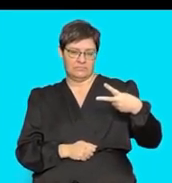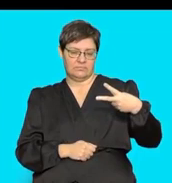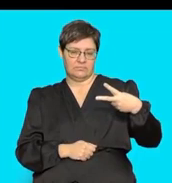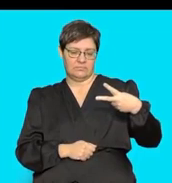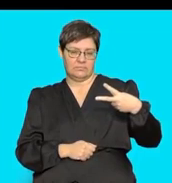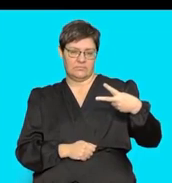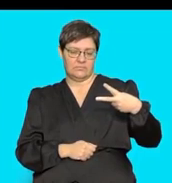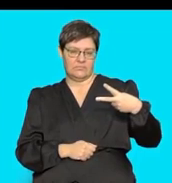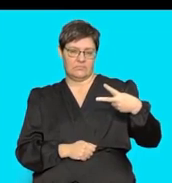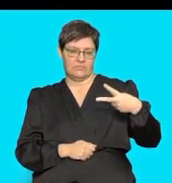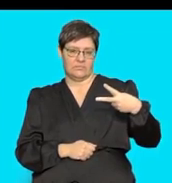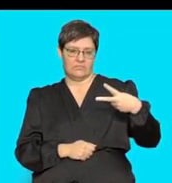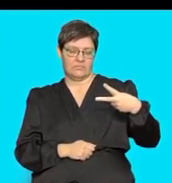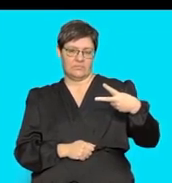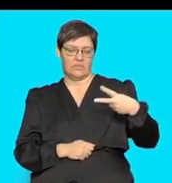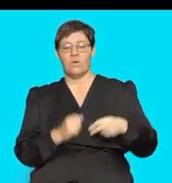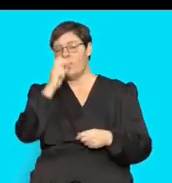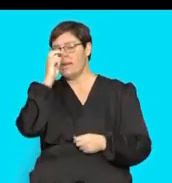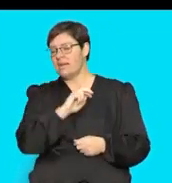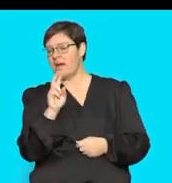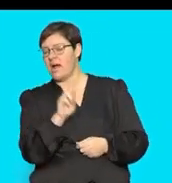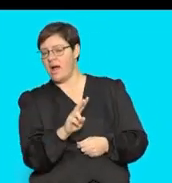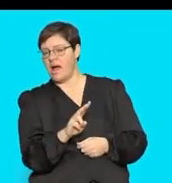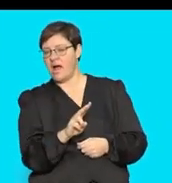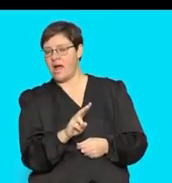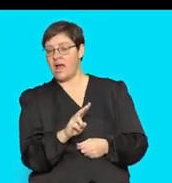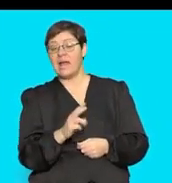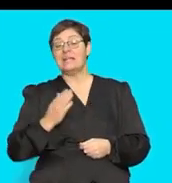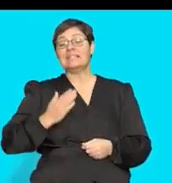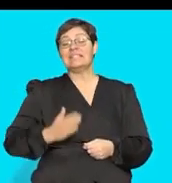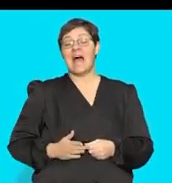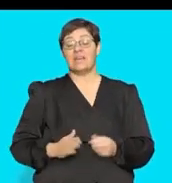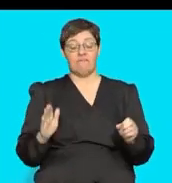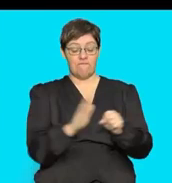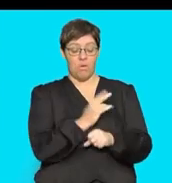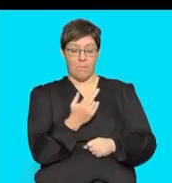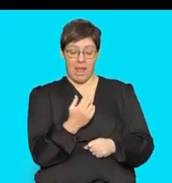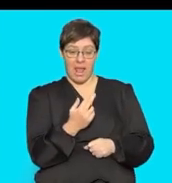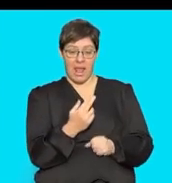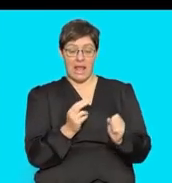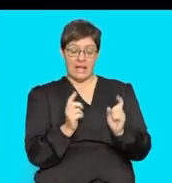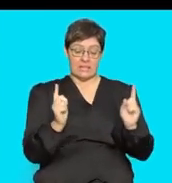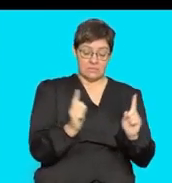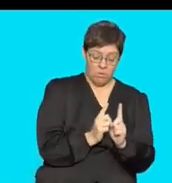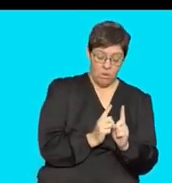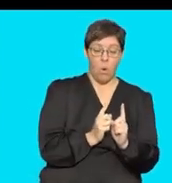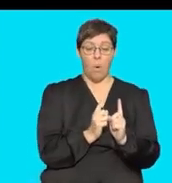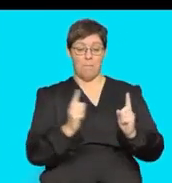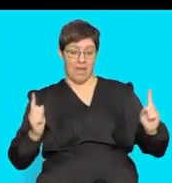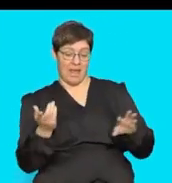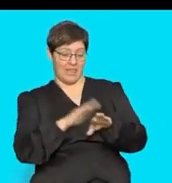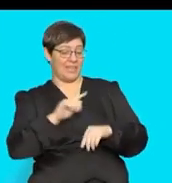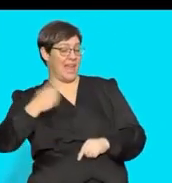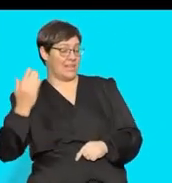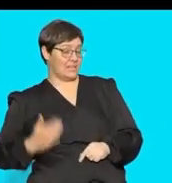the second condition we need to have is we need to see if the side that's given in our full pair is smaller than the